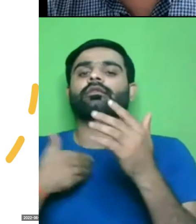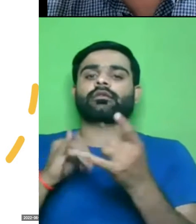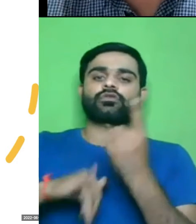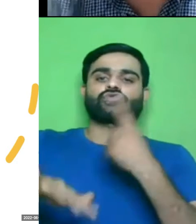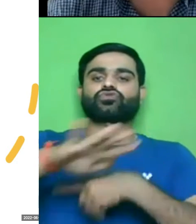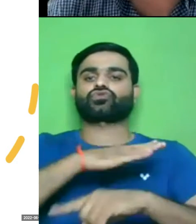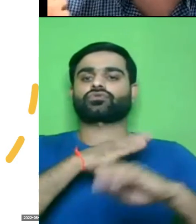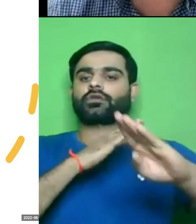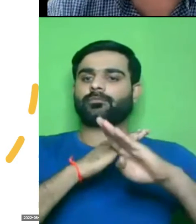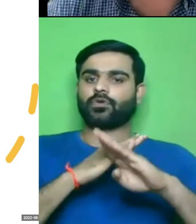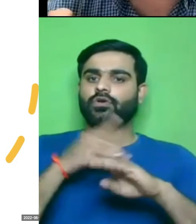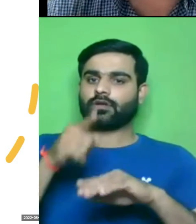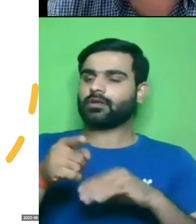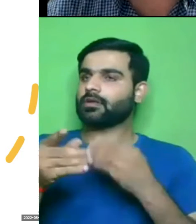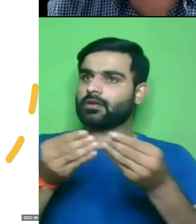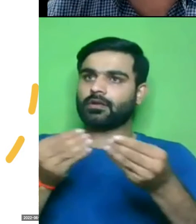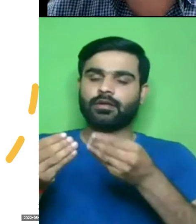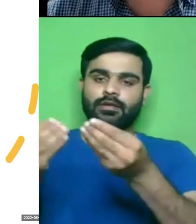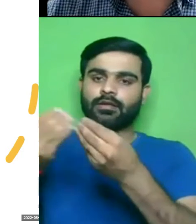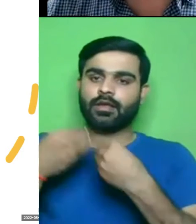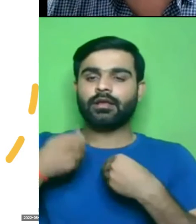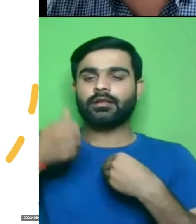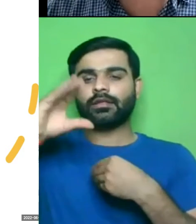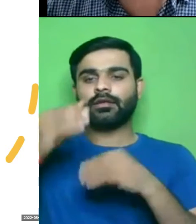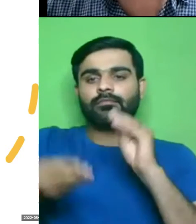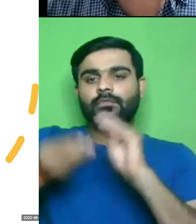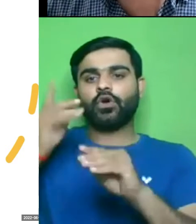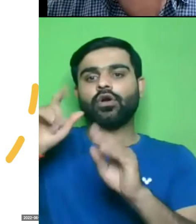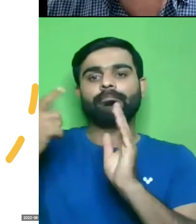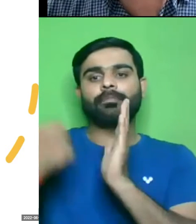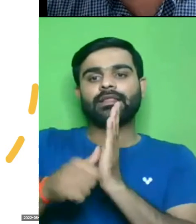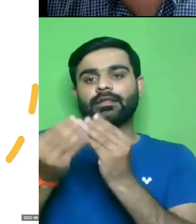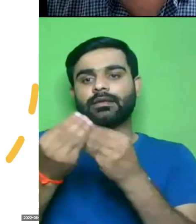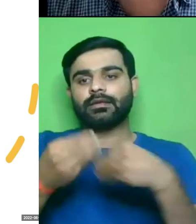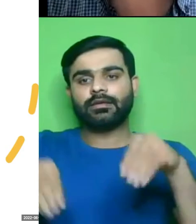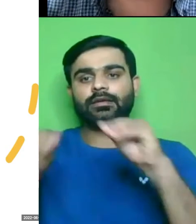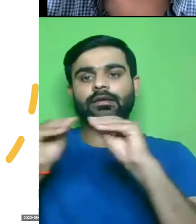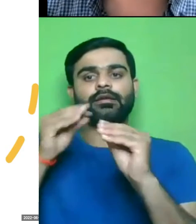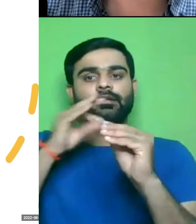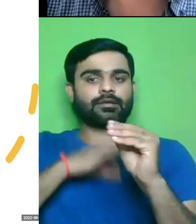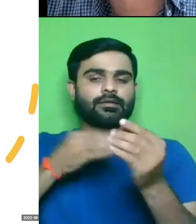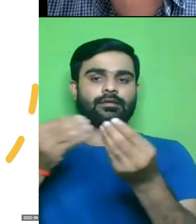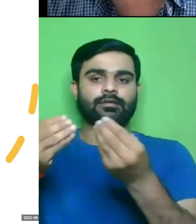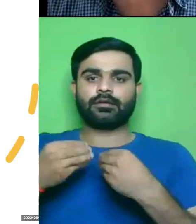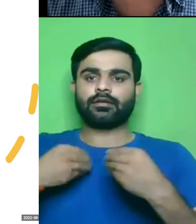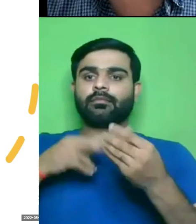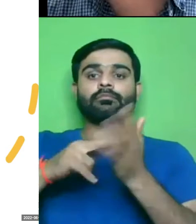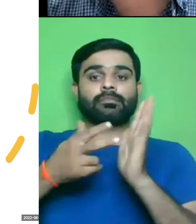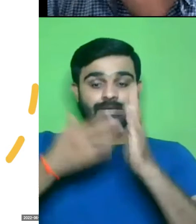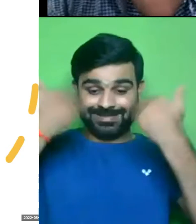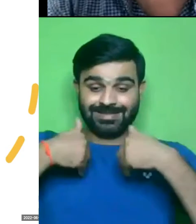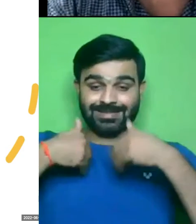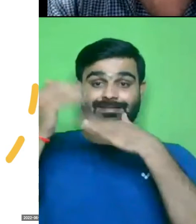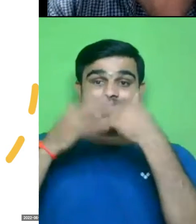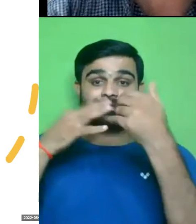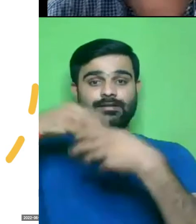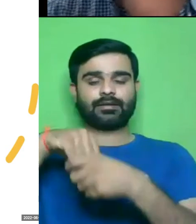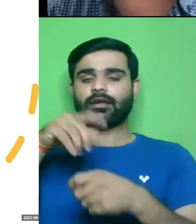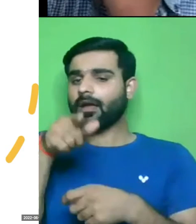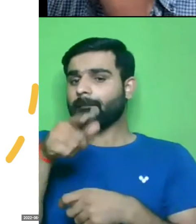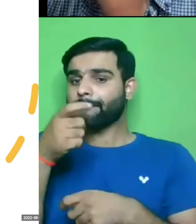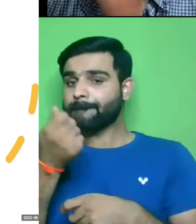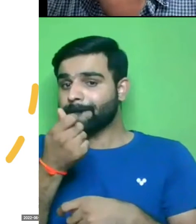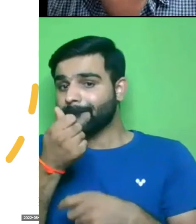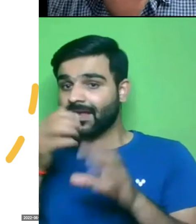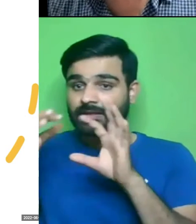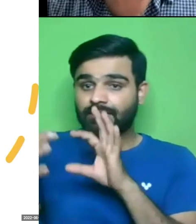protection program that just gives me a little extra money every month, it's not going to meet the structure of how those costs are incurred by